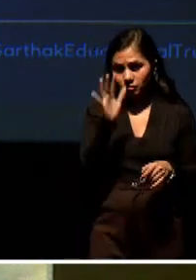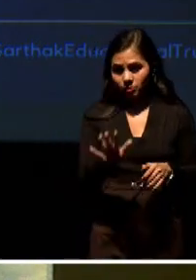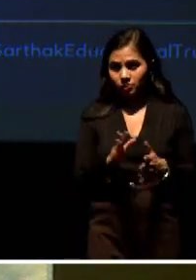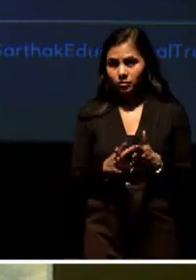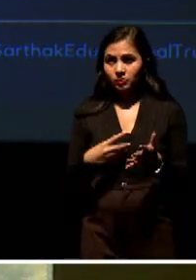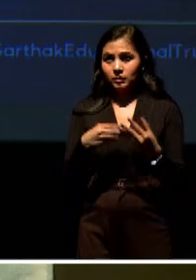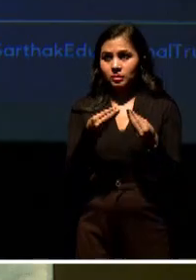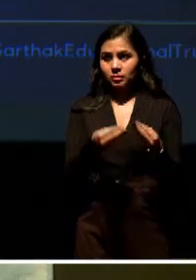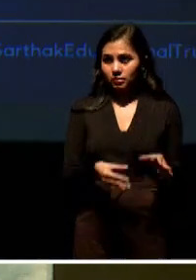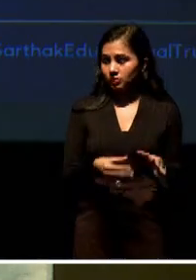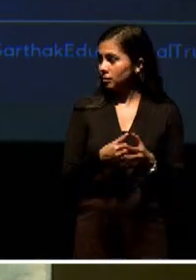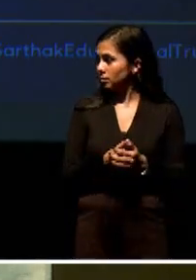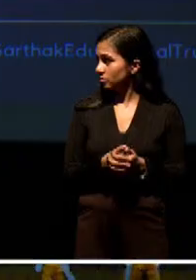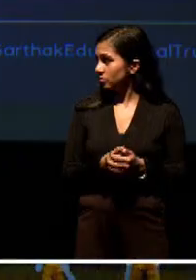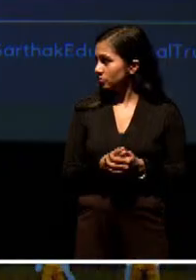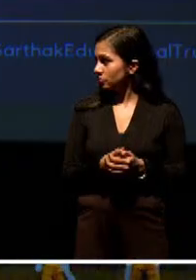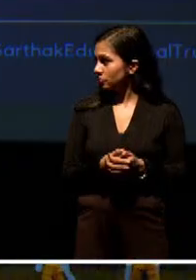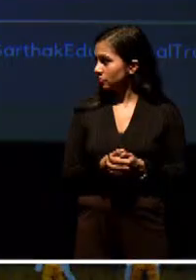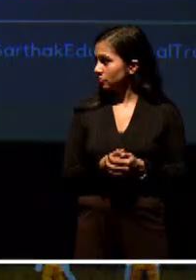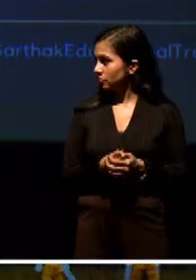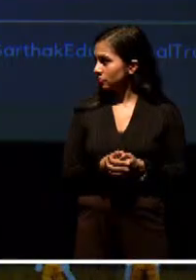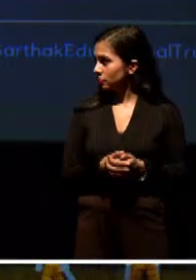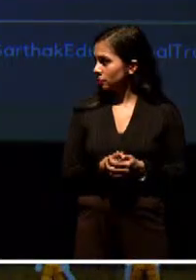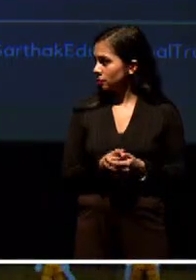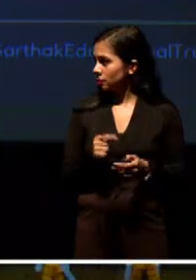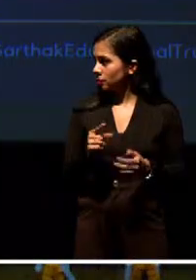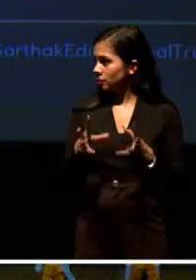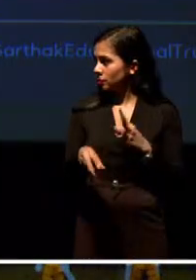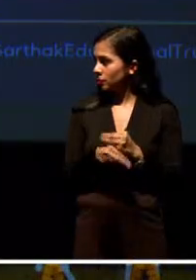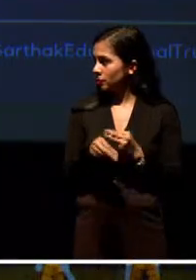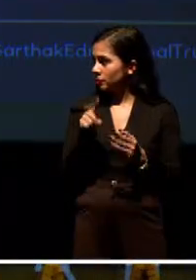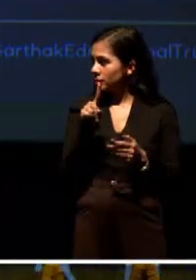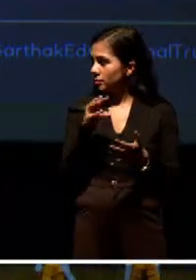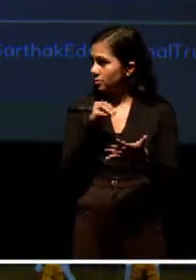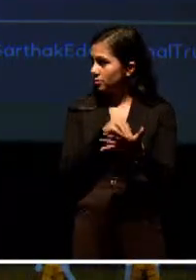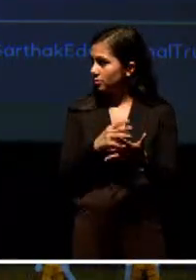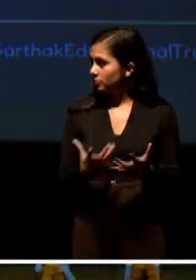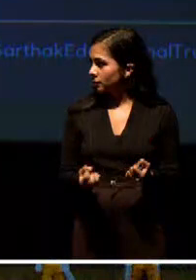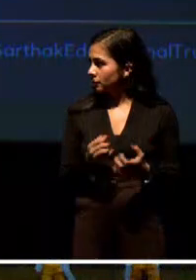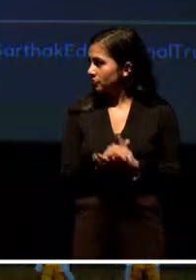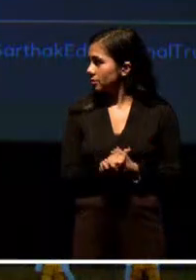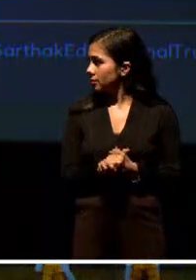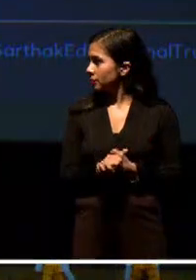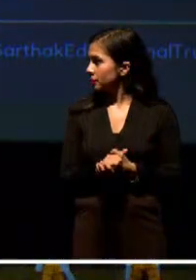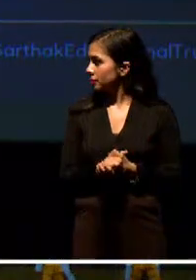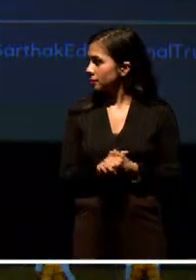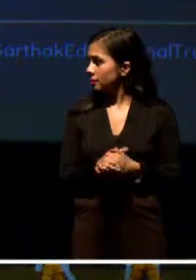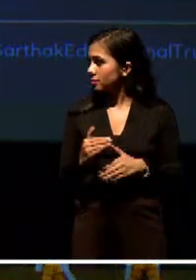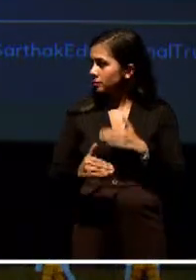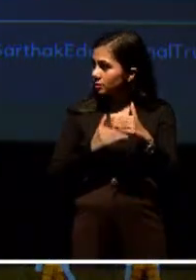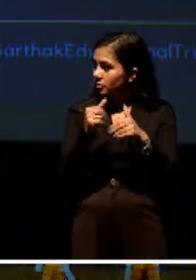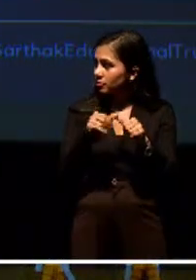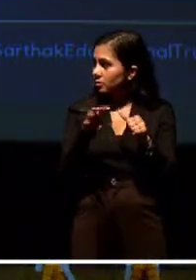leave it there. So I will just add one point. So actually, development of assistive technology